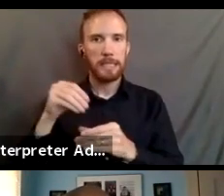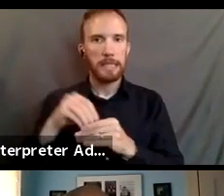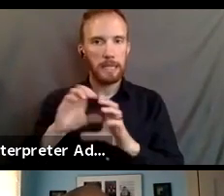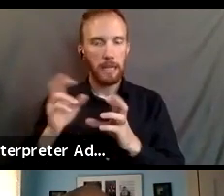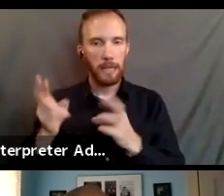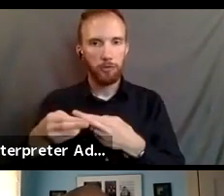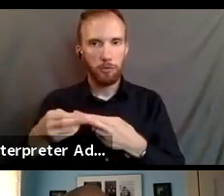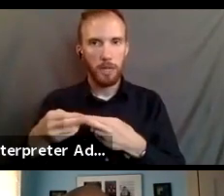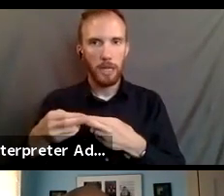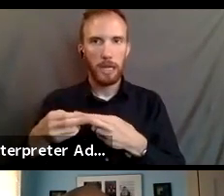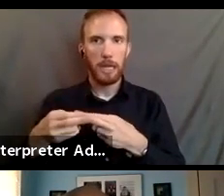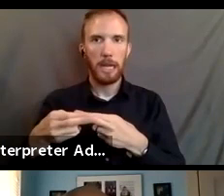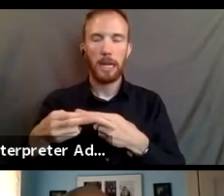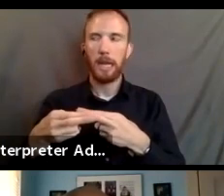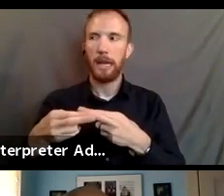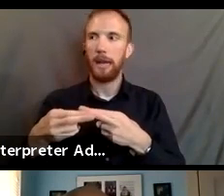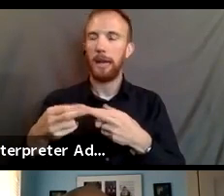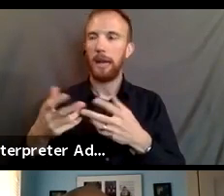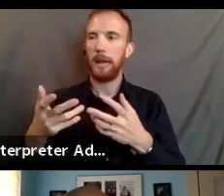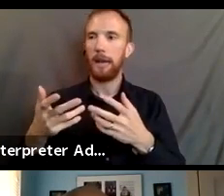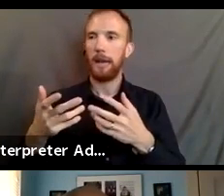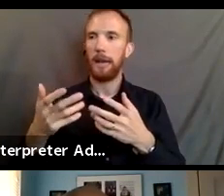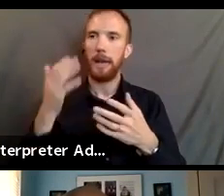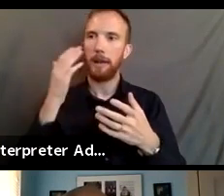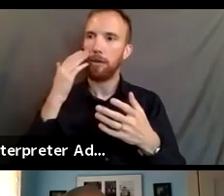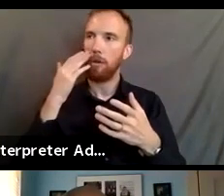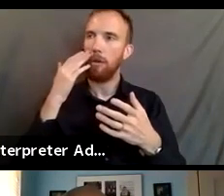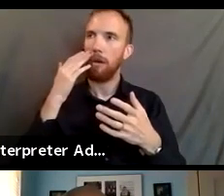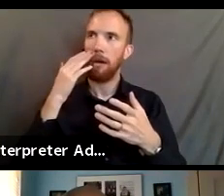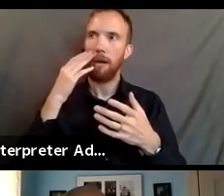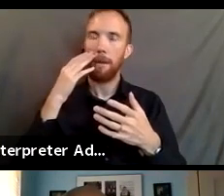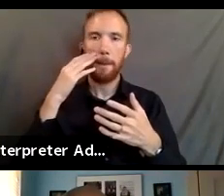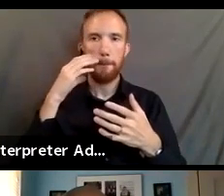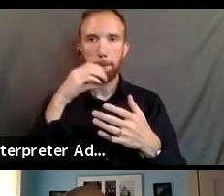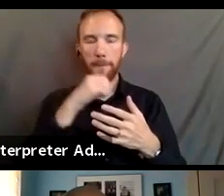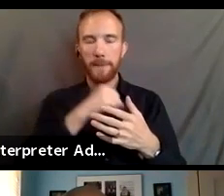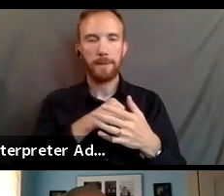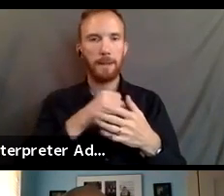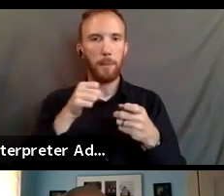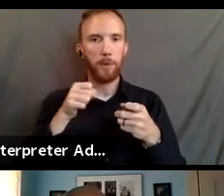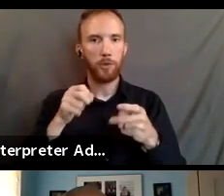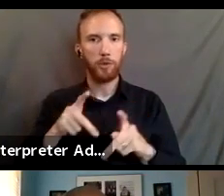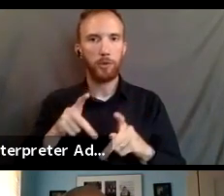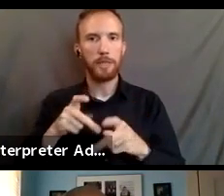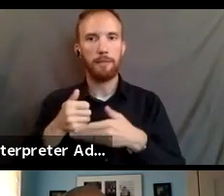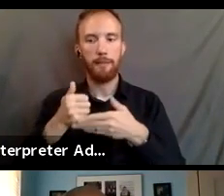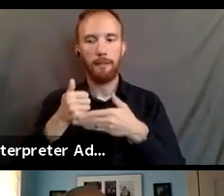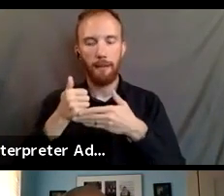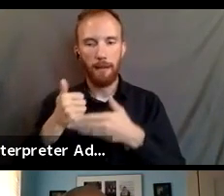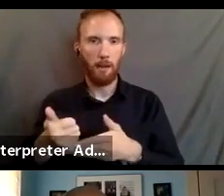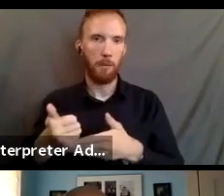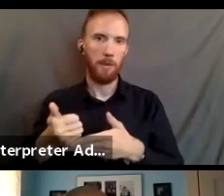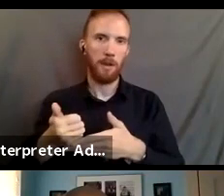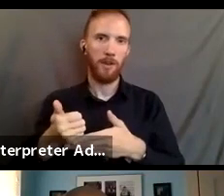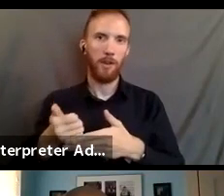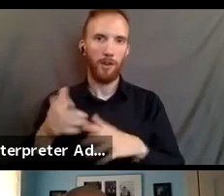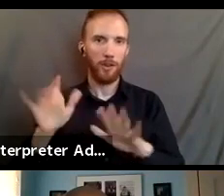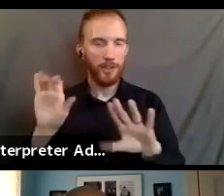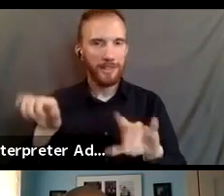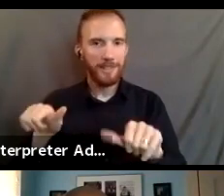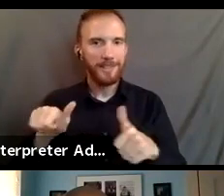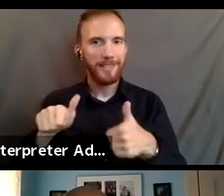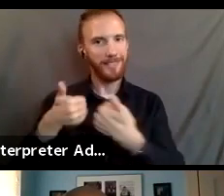and i know i'm missing opportunities to help students or to challenge a student's learning the way i want